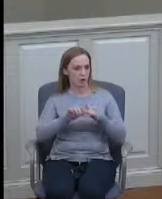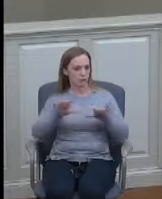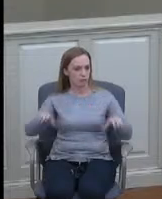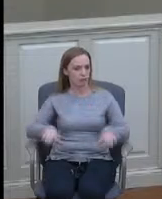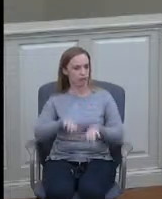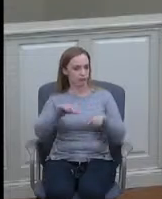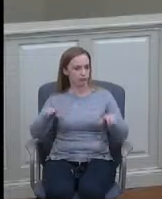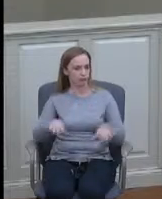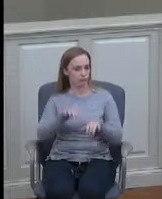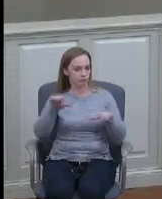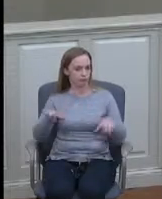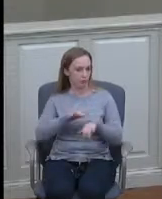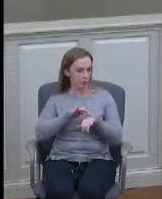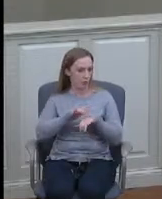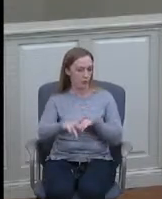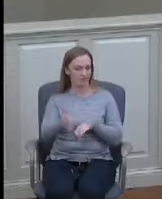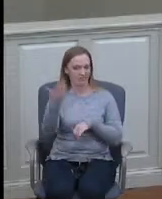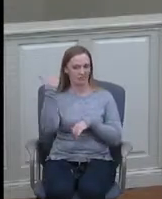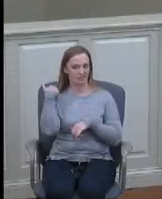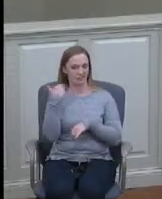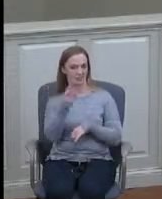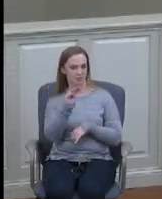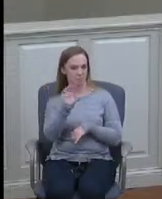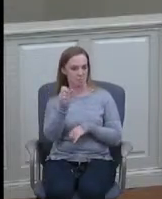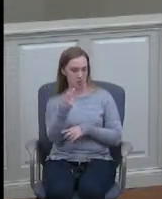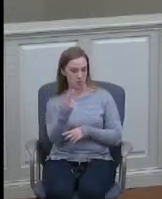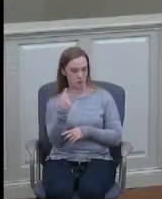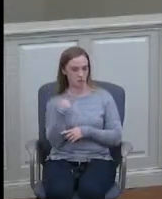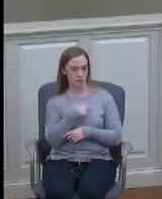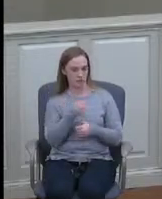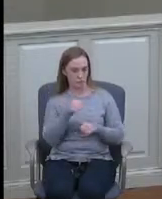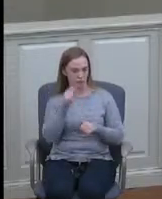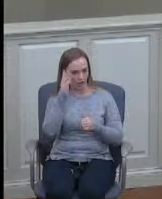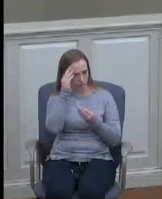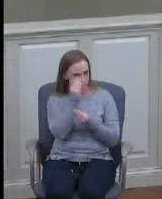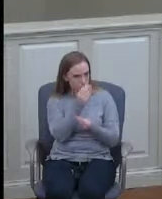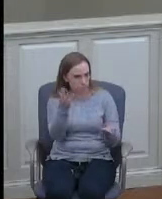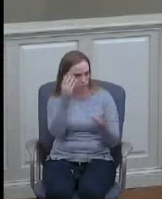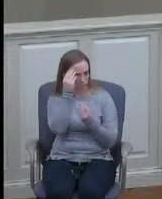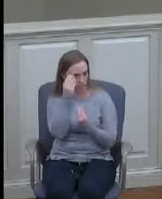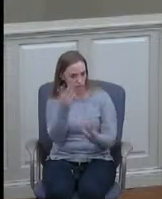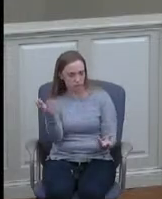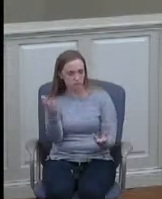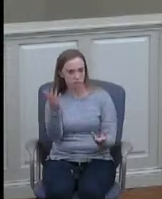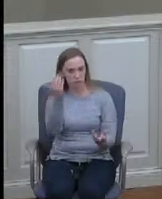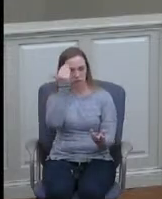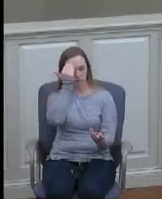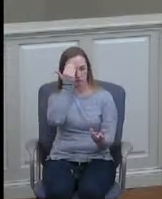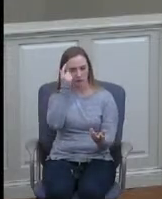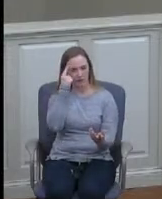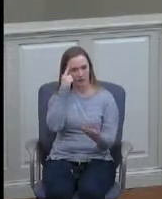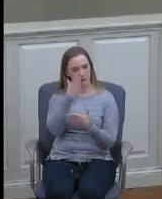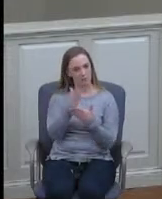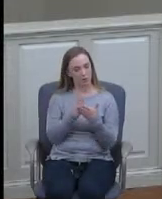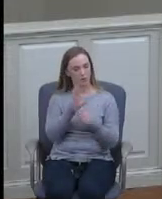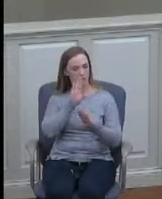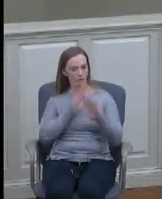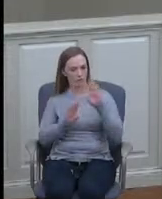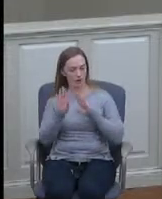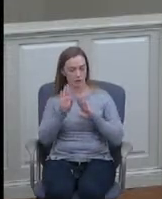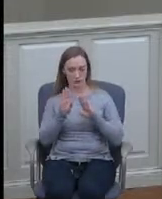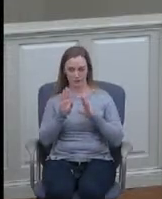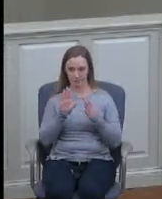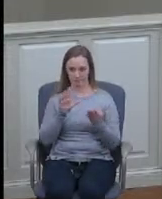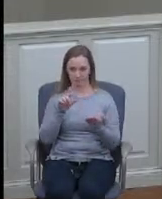back in March, and I think really tried to raise awareness. Yes. I think part of the frustration, and it's in